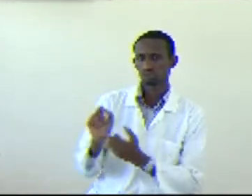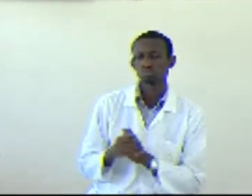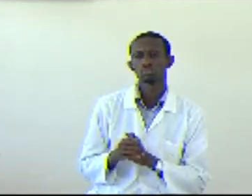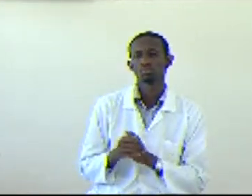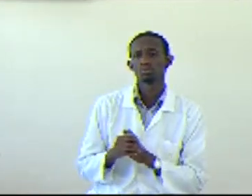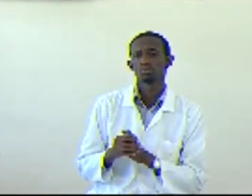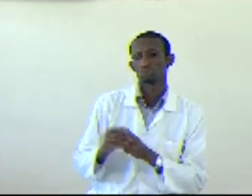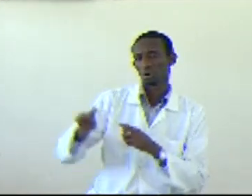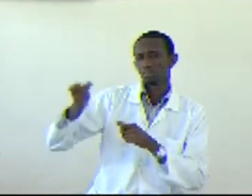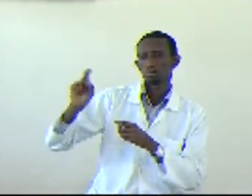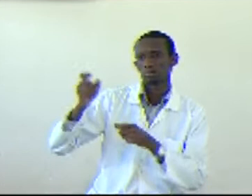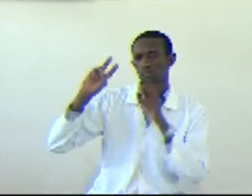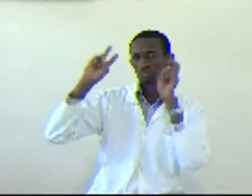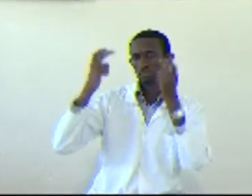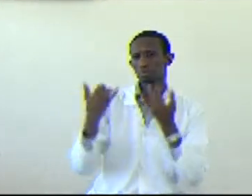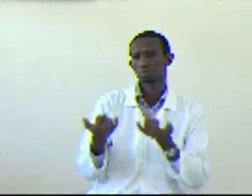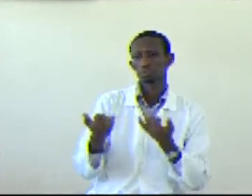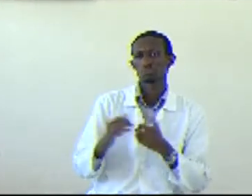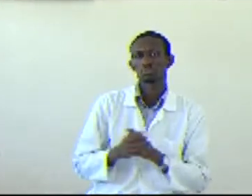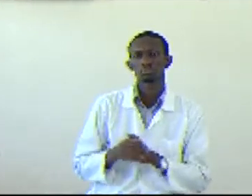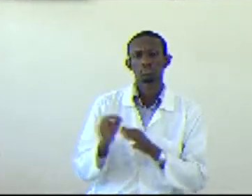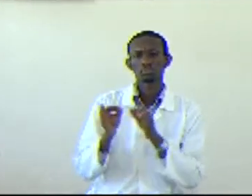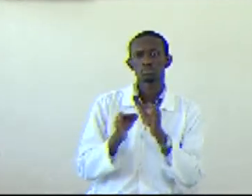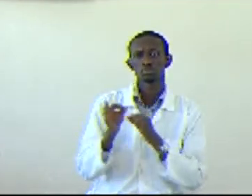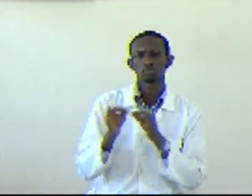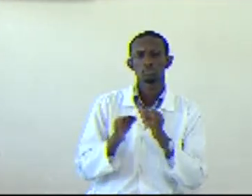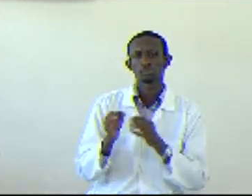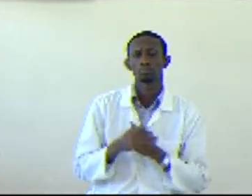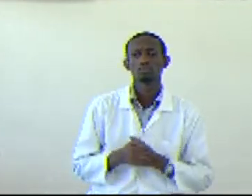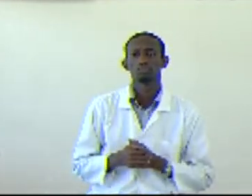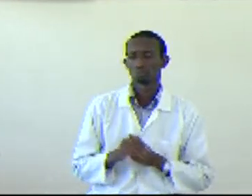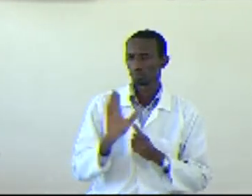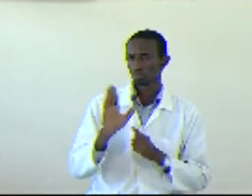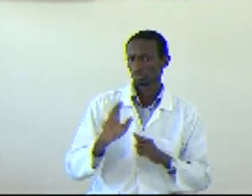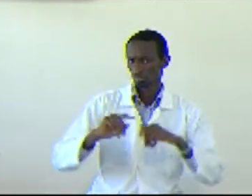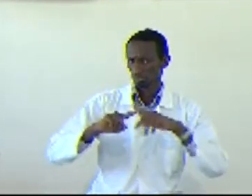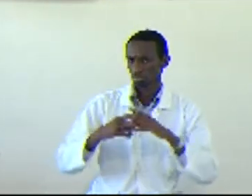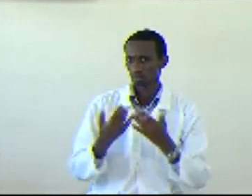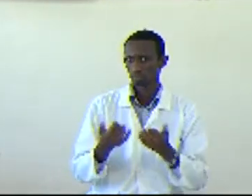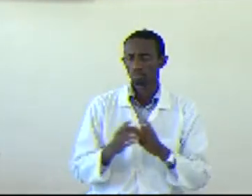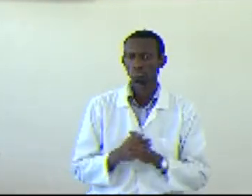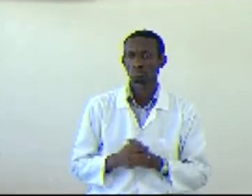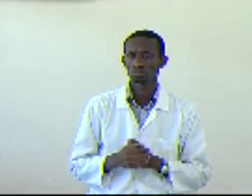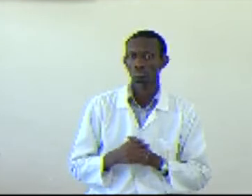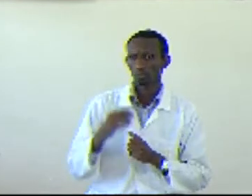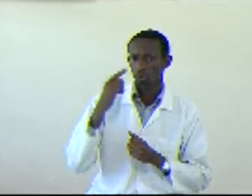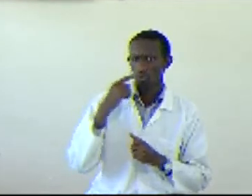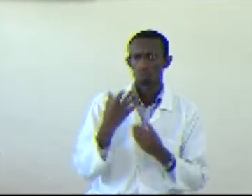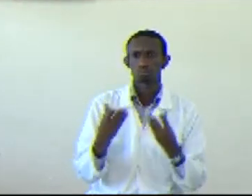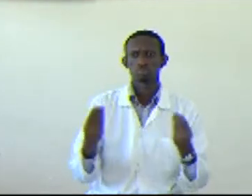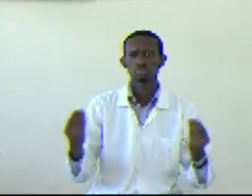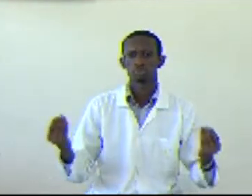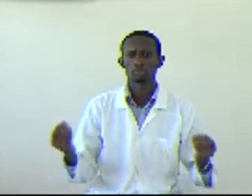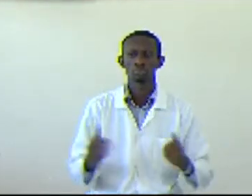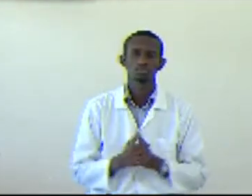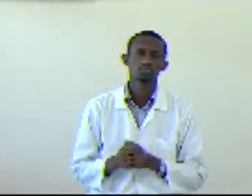relation having into our explanation. So let's start now with a simple circuit